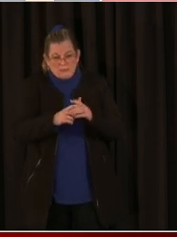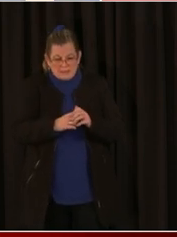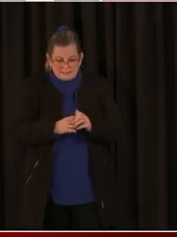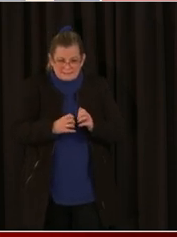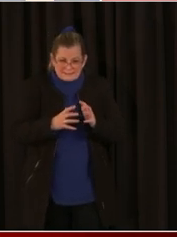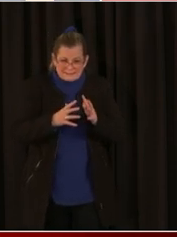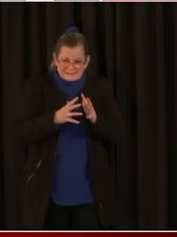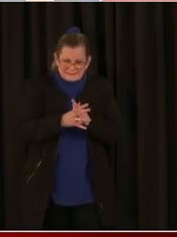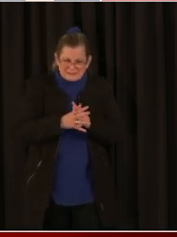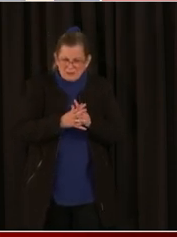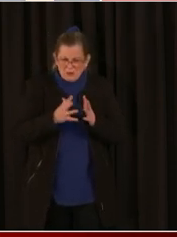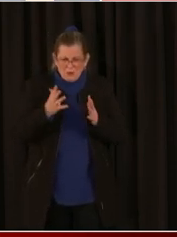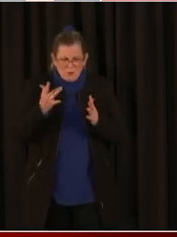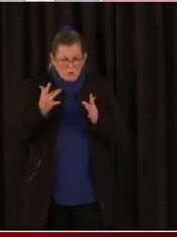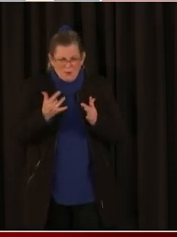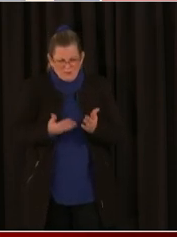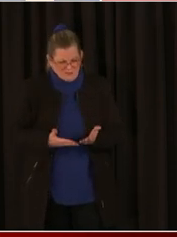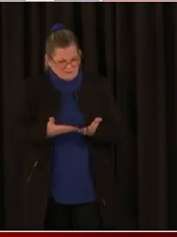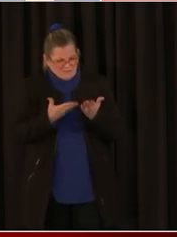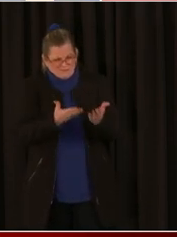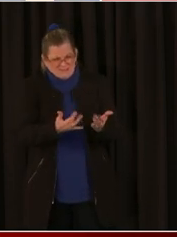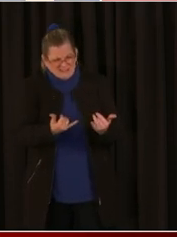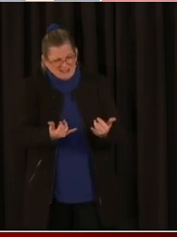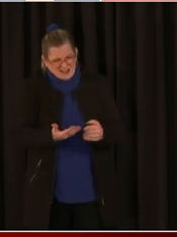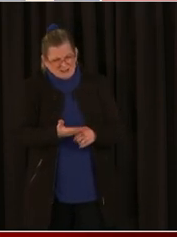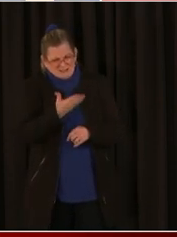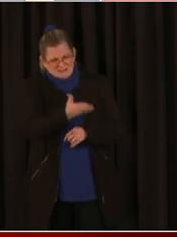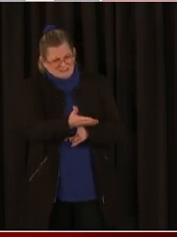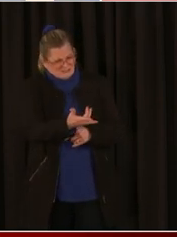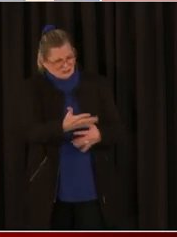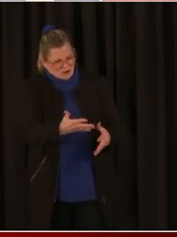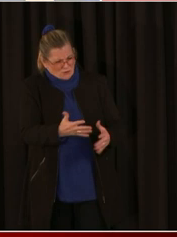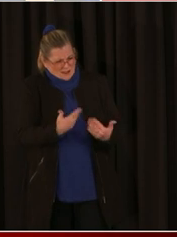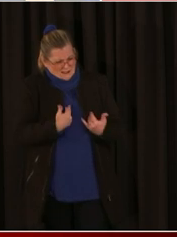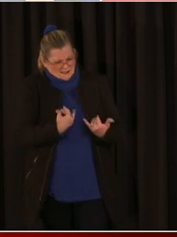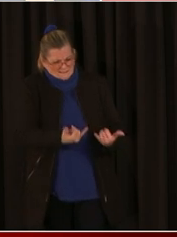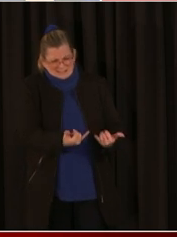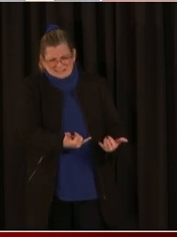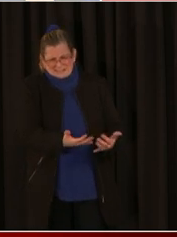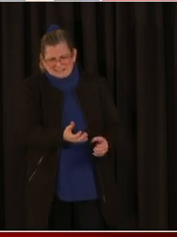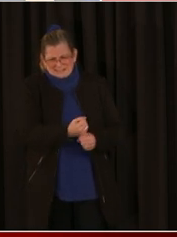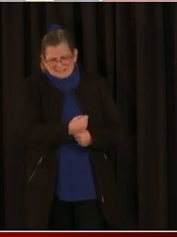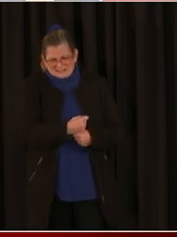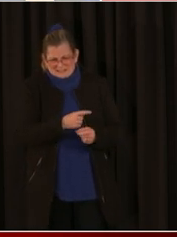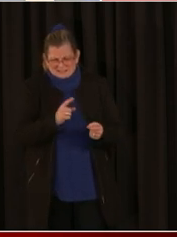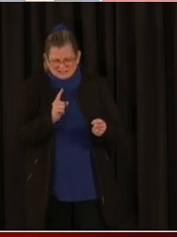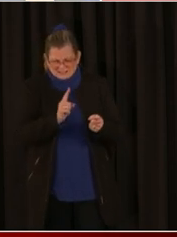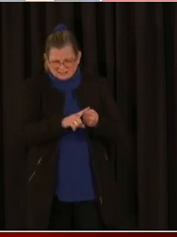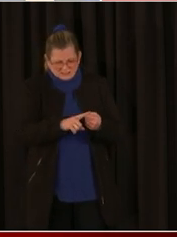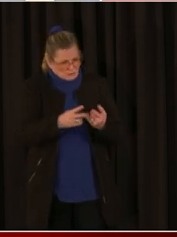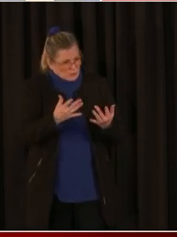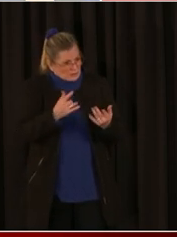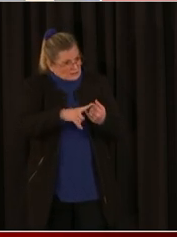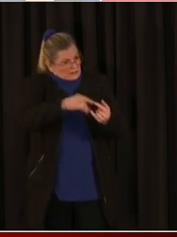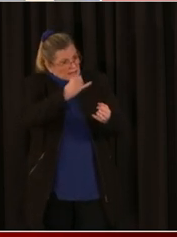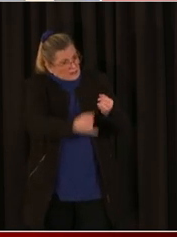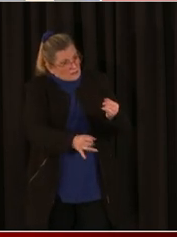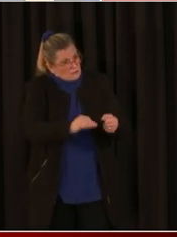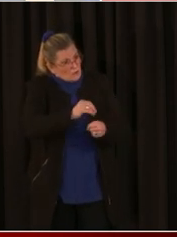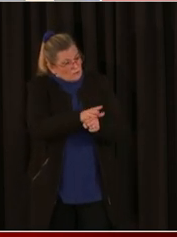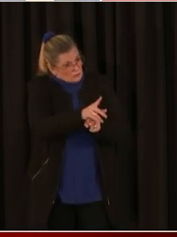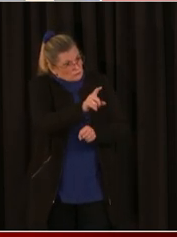Why does this bill need to go forward now when money is tight? Would it not be appropriate to wait until the end of the health emergency?